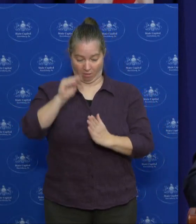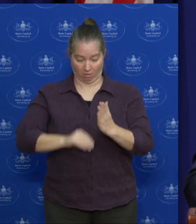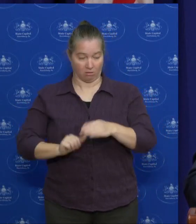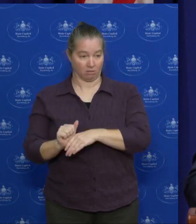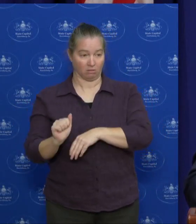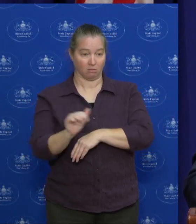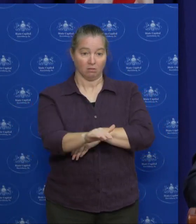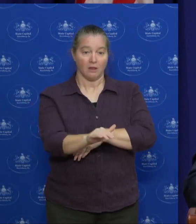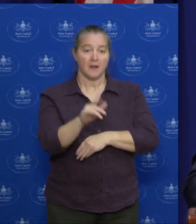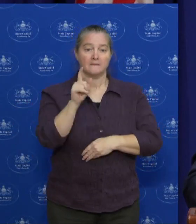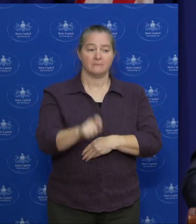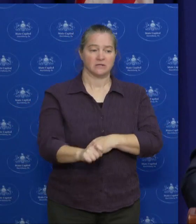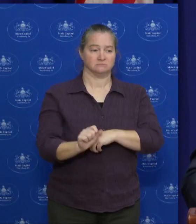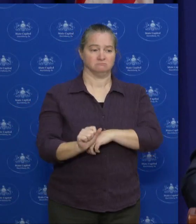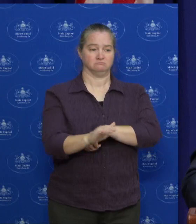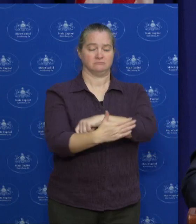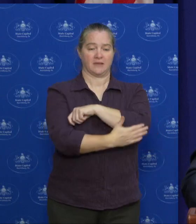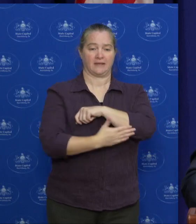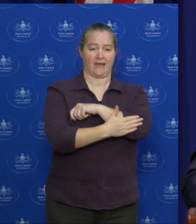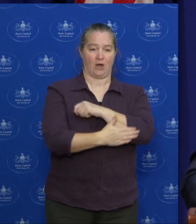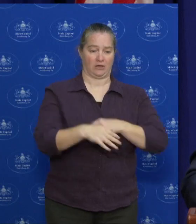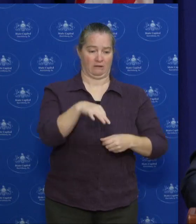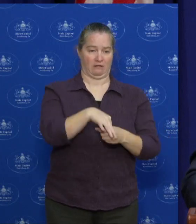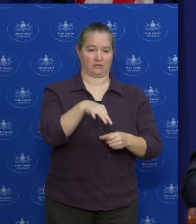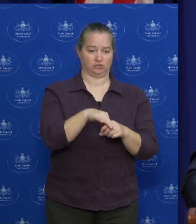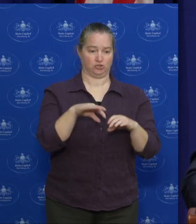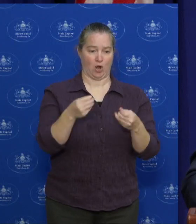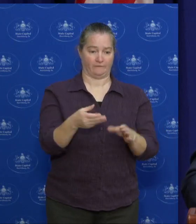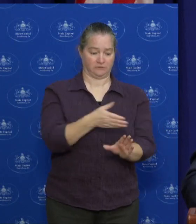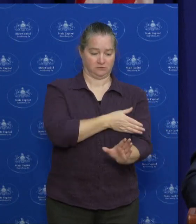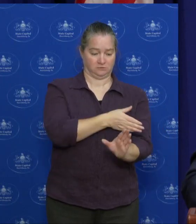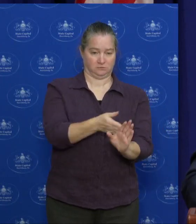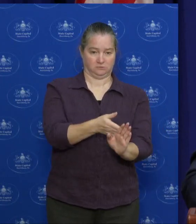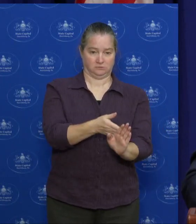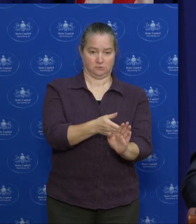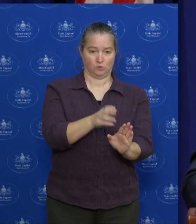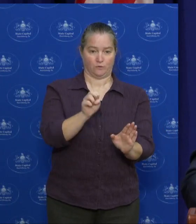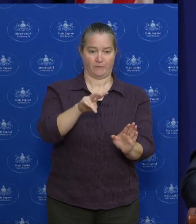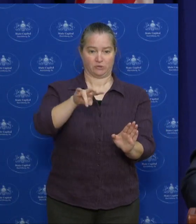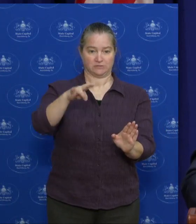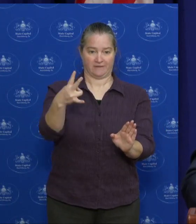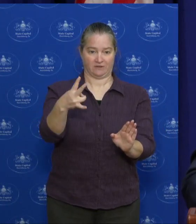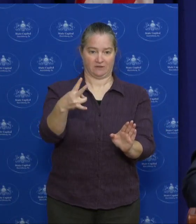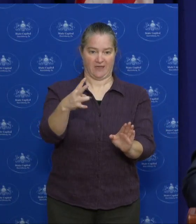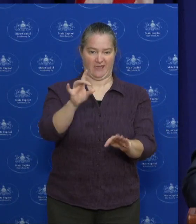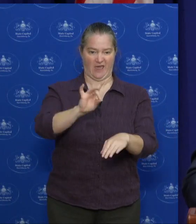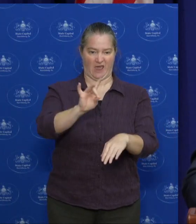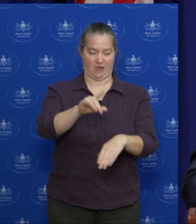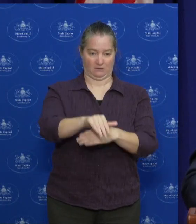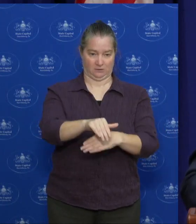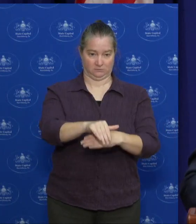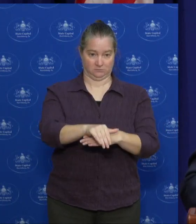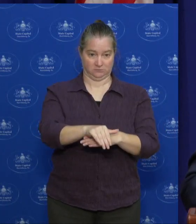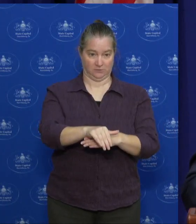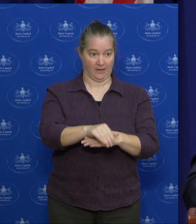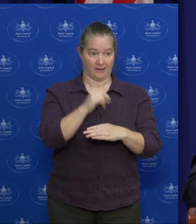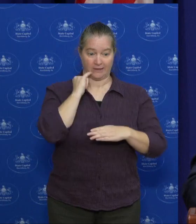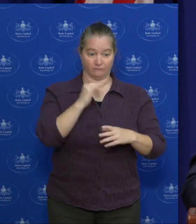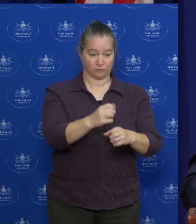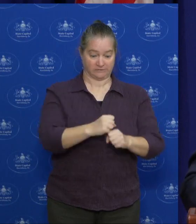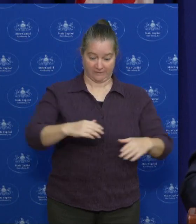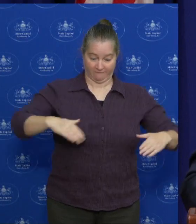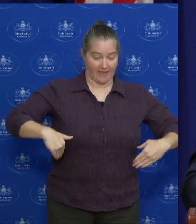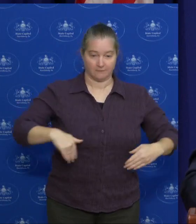to county election offices by 8 p.m. on election day. Mail ballots received after that time are